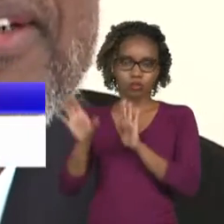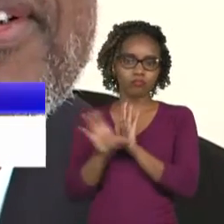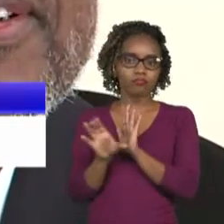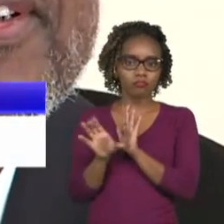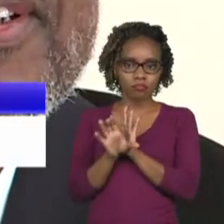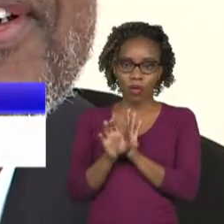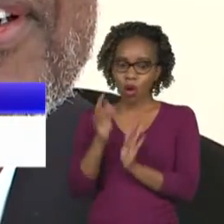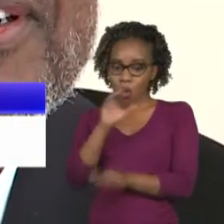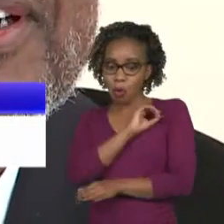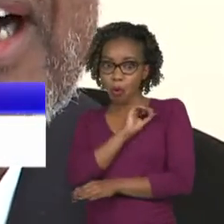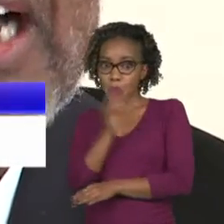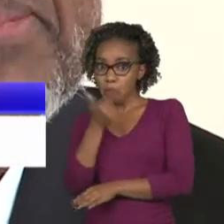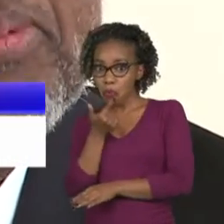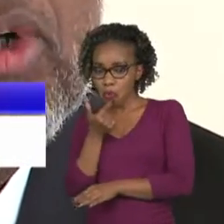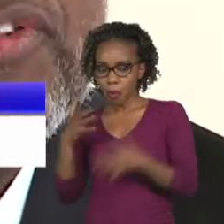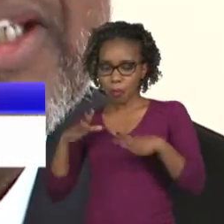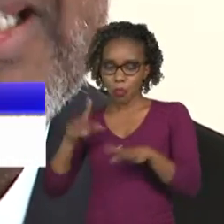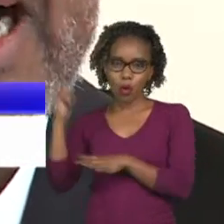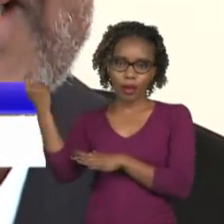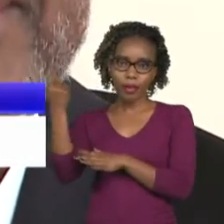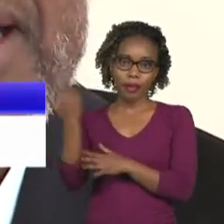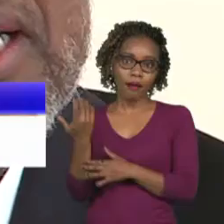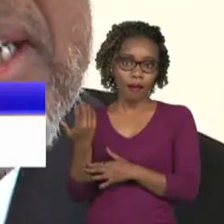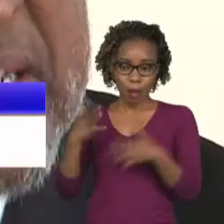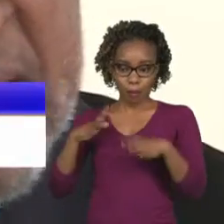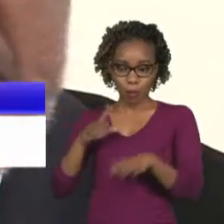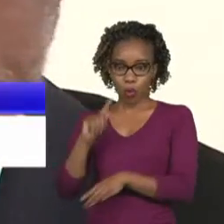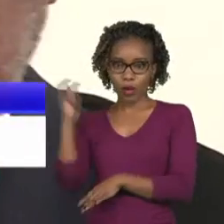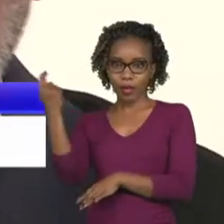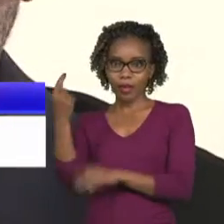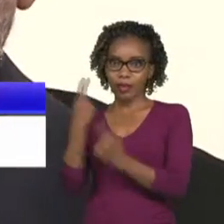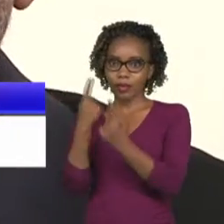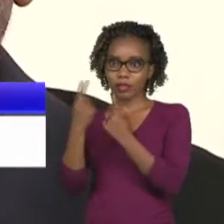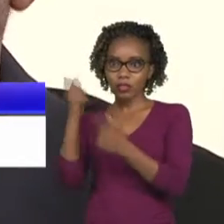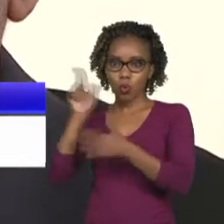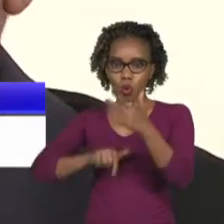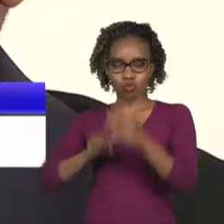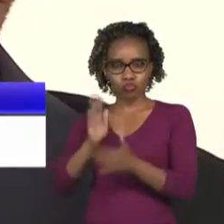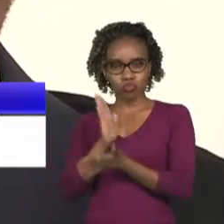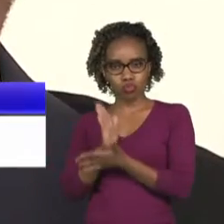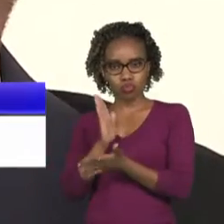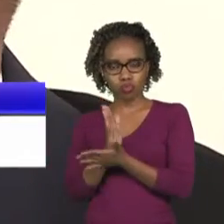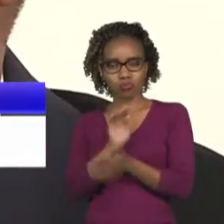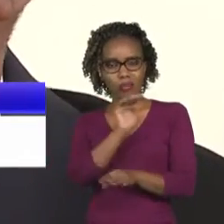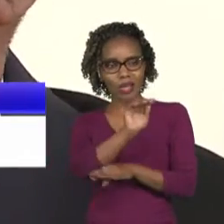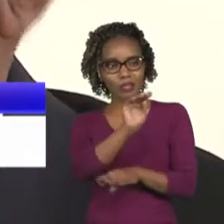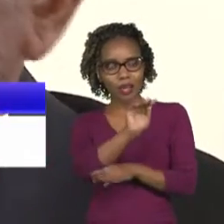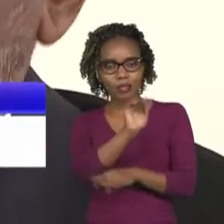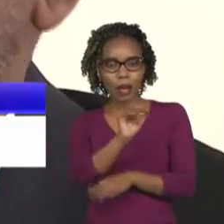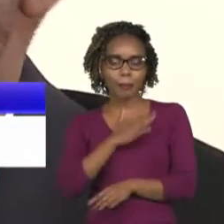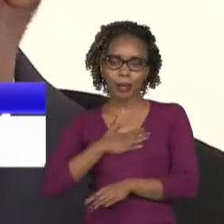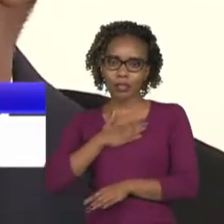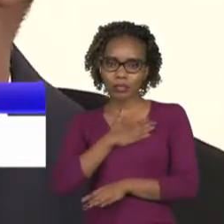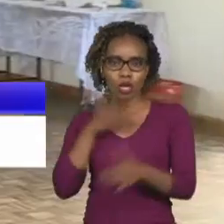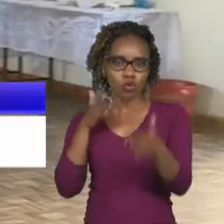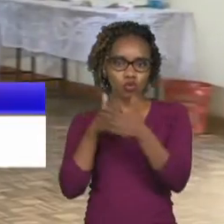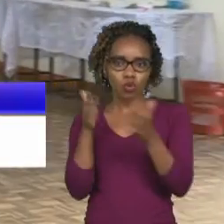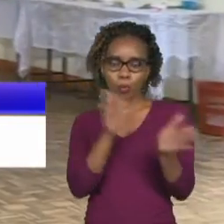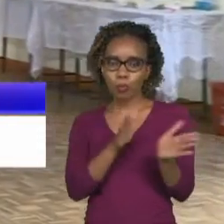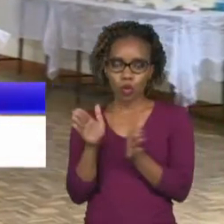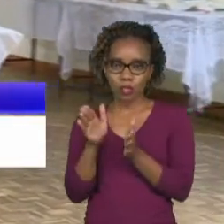Kenya. And the people of Kenya are saying daily, they are pleading and begging, please stop this